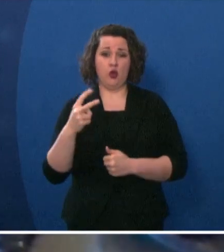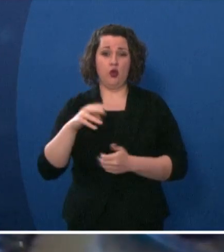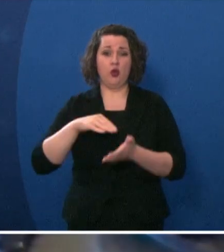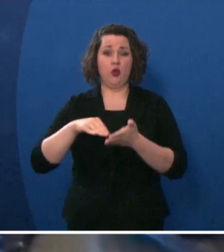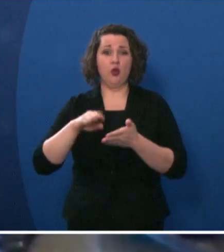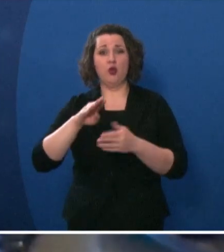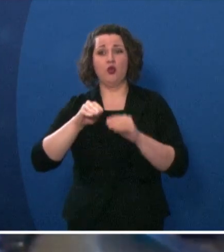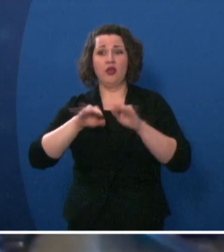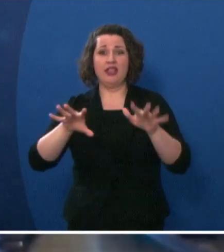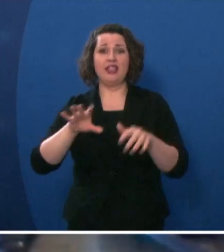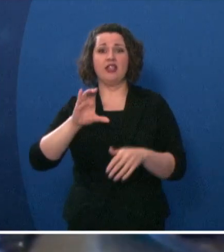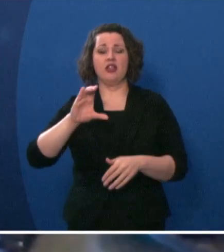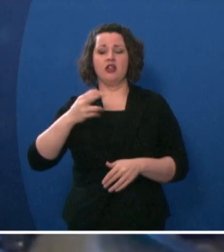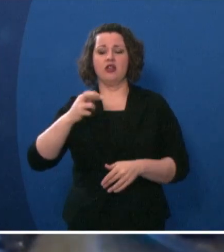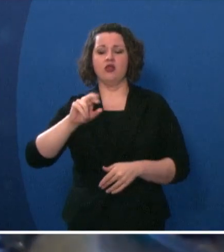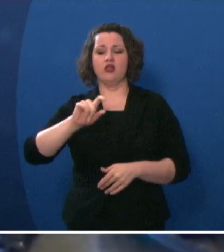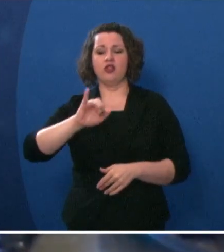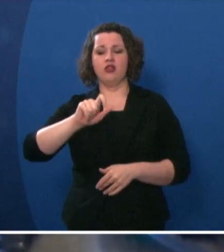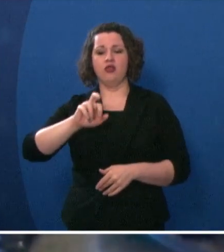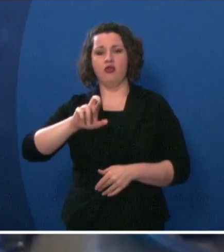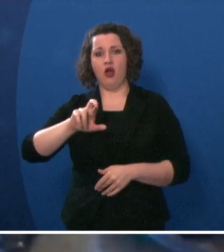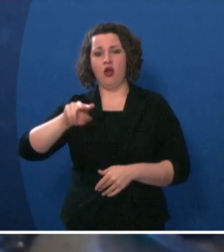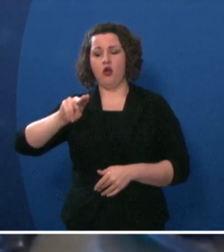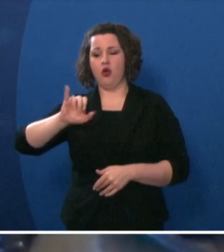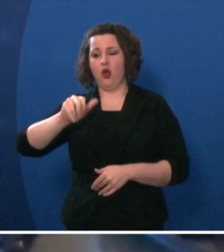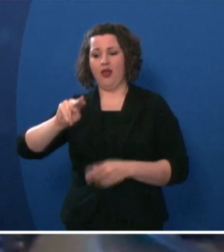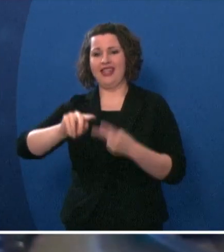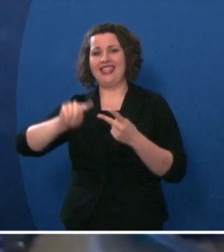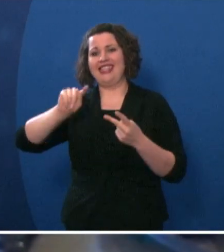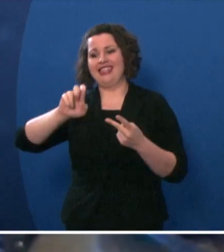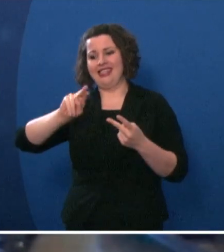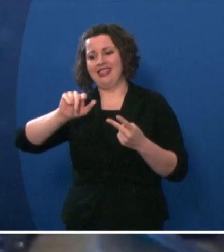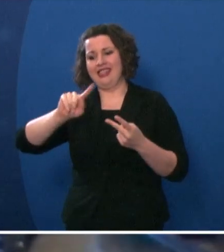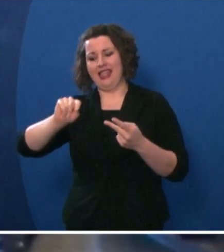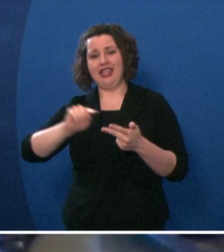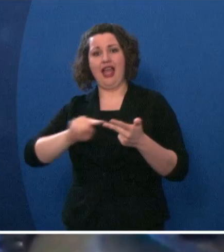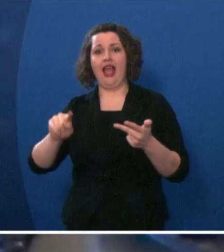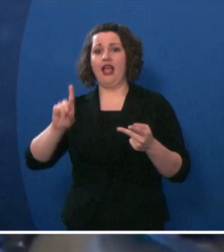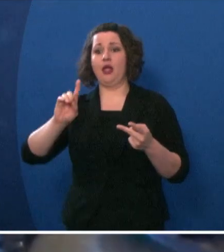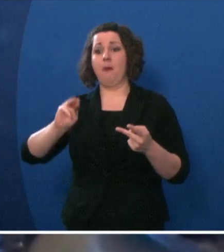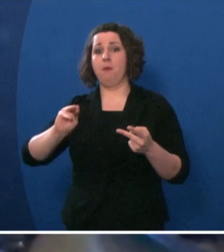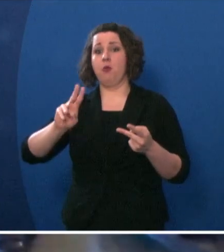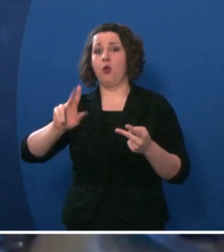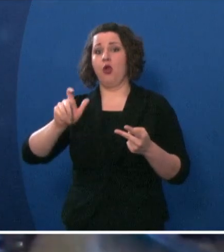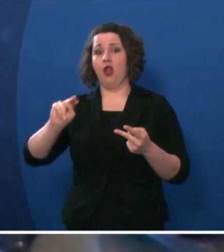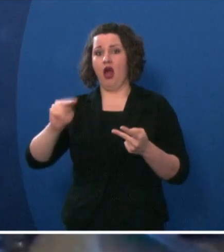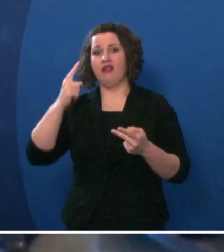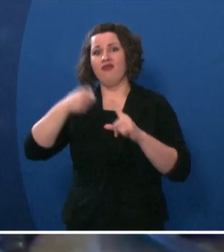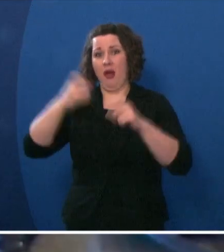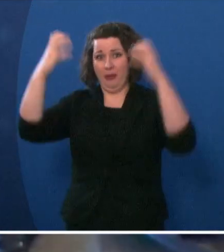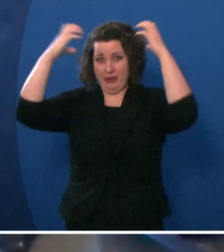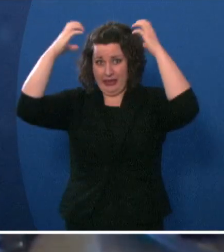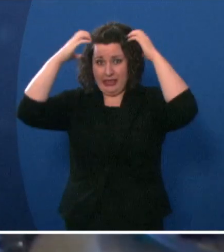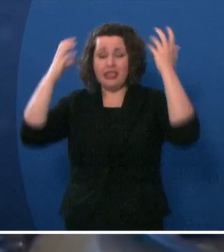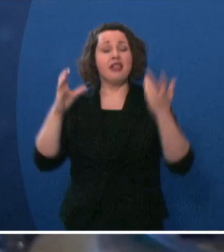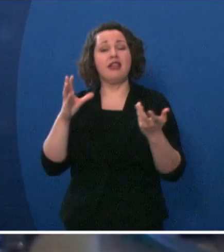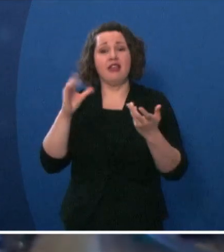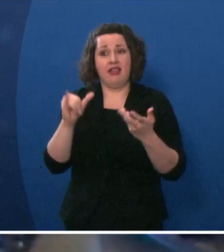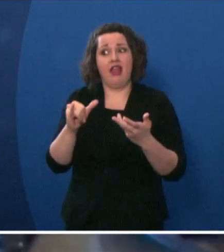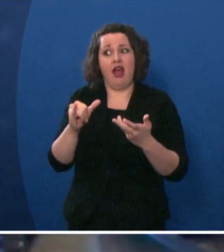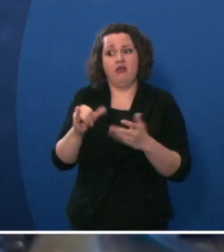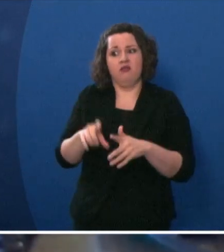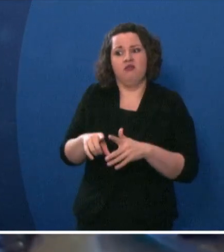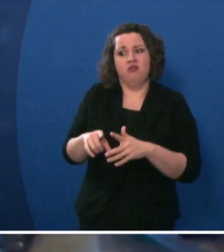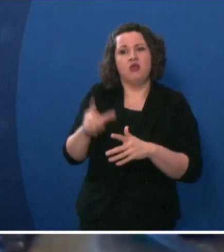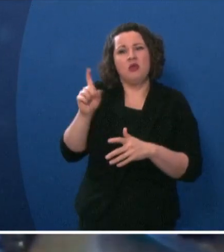Nolan's Tenet on July 17th and Disney's live-action remake of Mulan, which had originally been scheduled for earlier this year